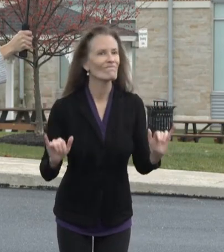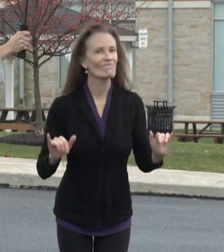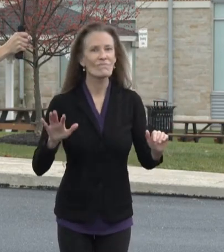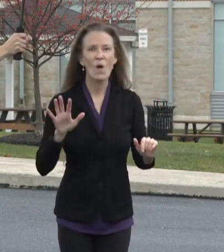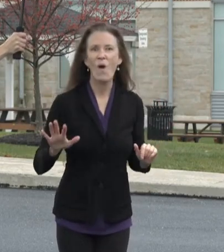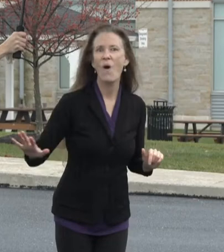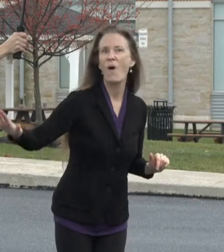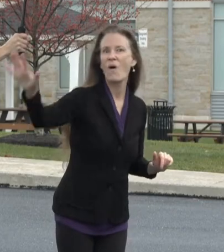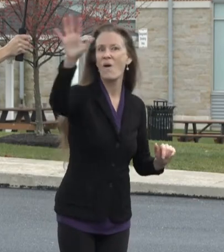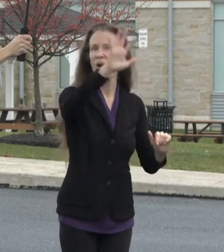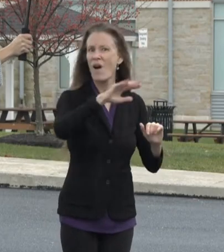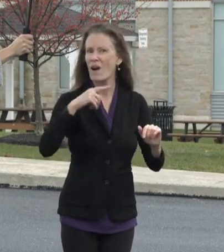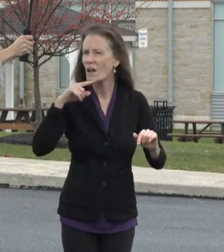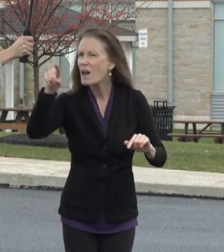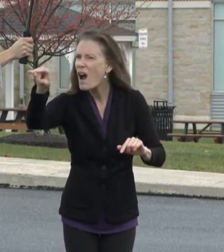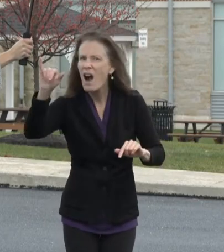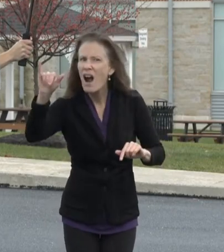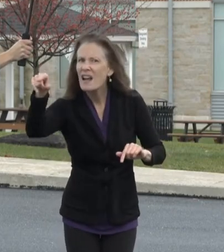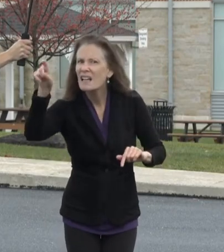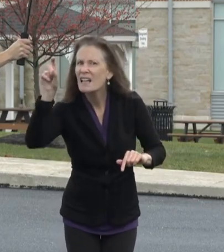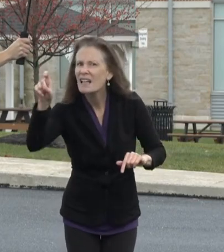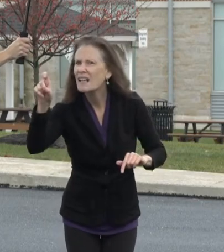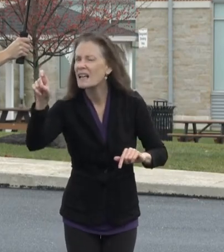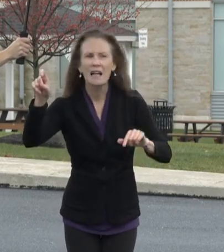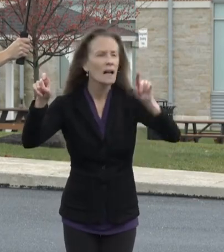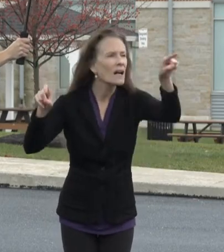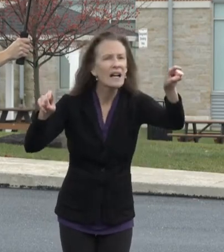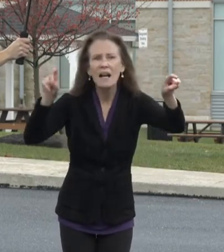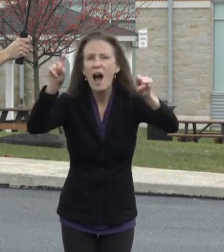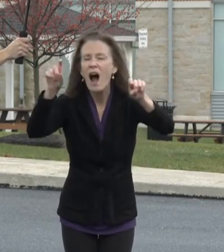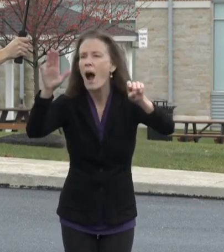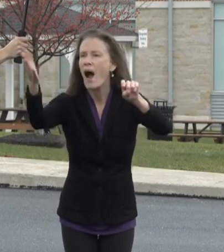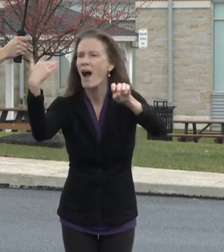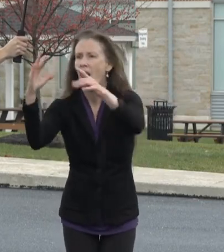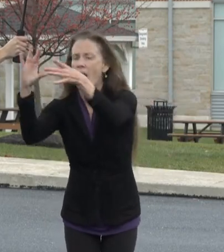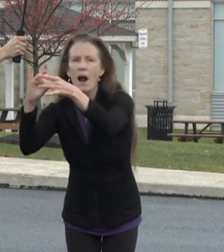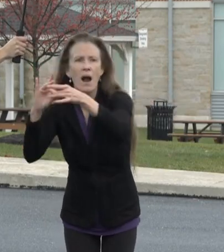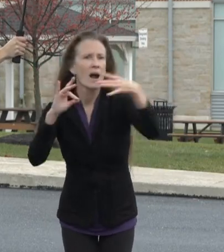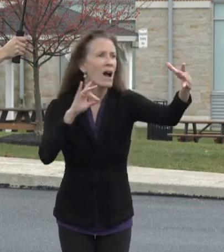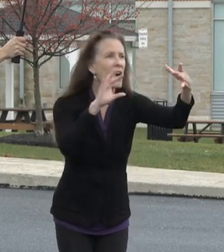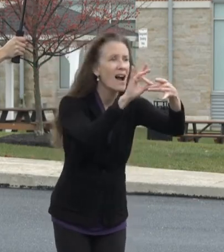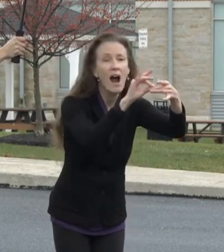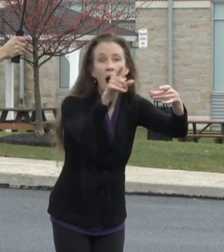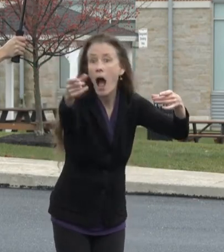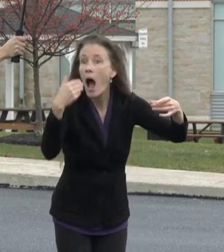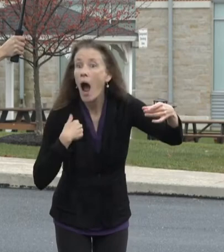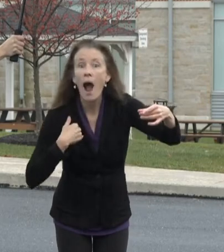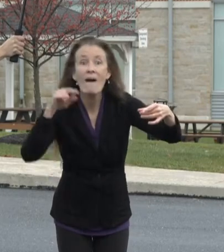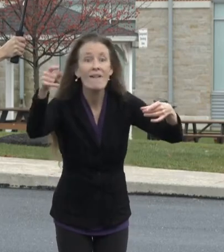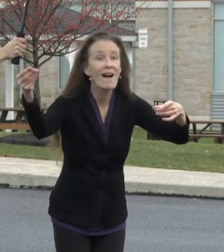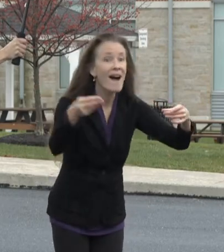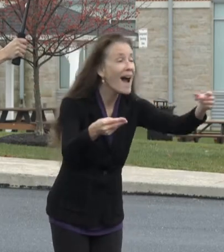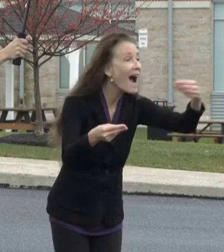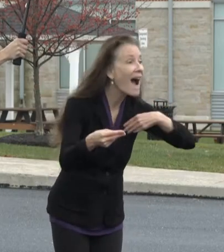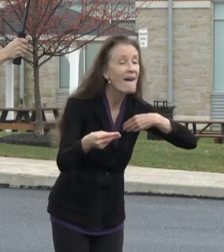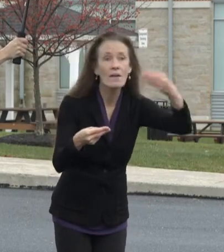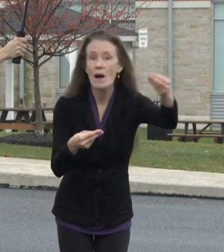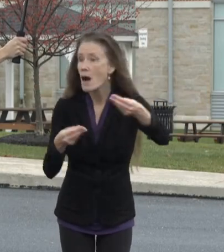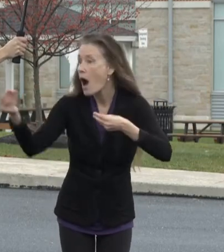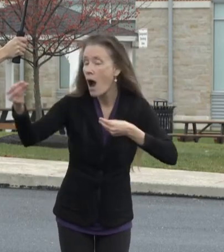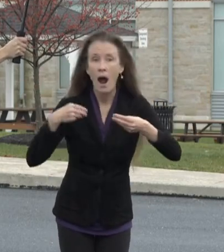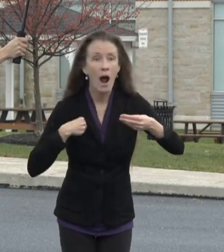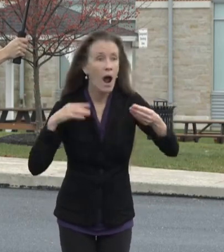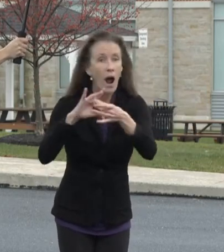collaboration across state and federal partners to effectively manage, some of which you've heard here today. Our response plans at PEMA